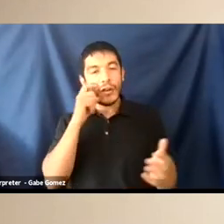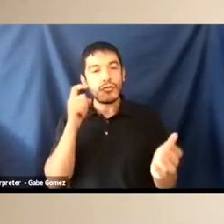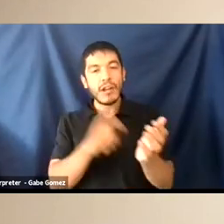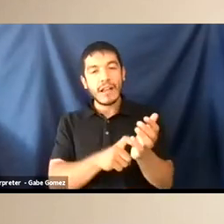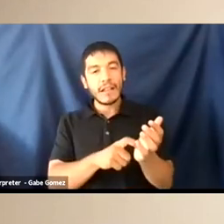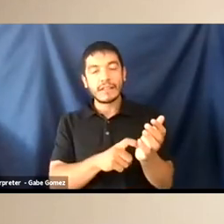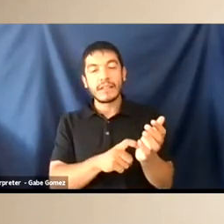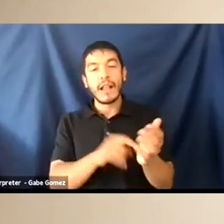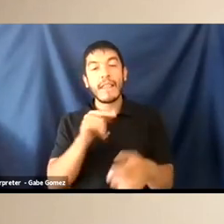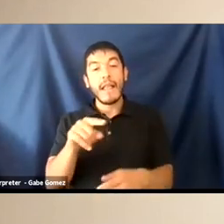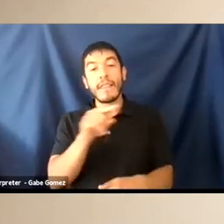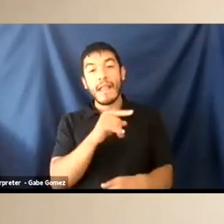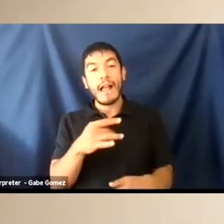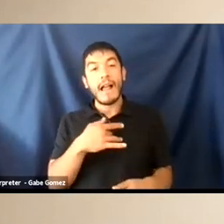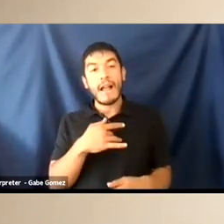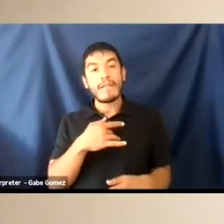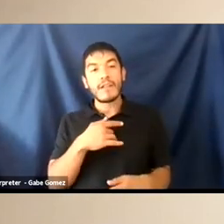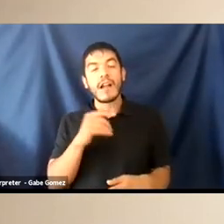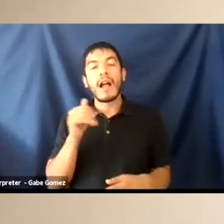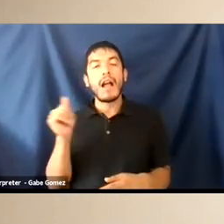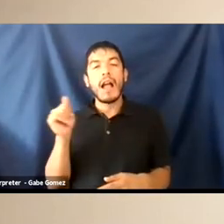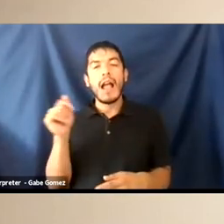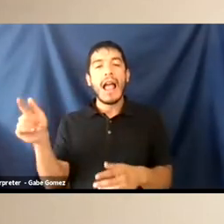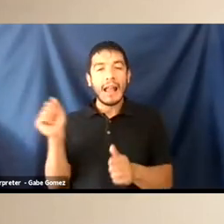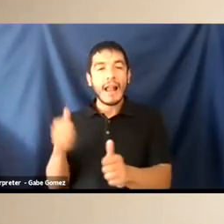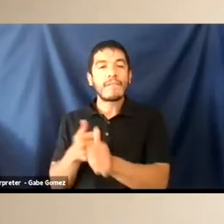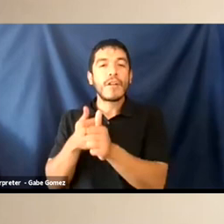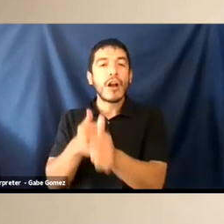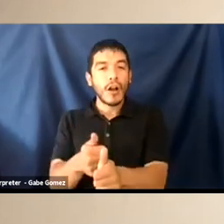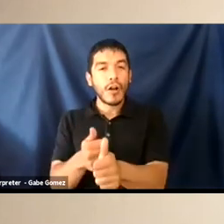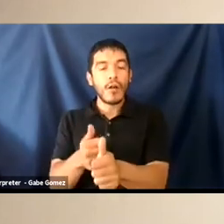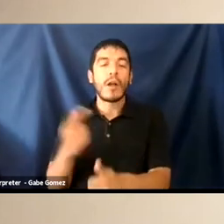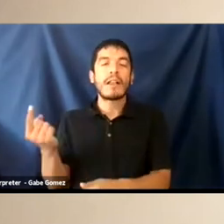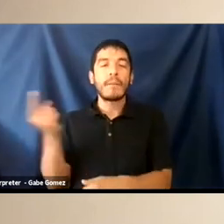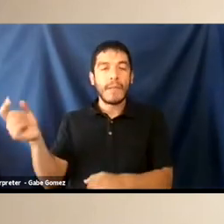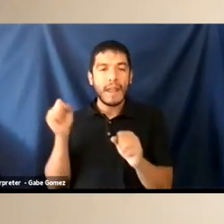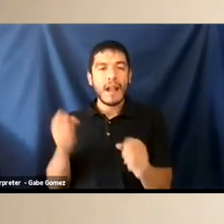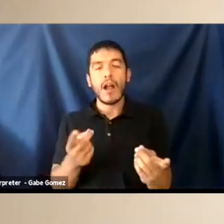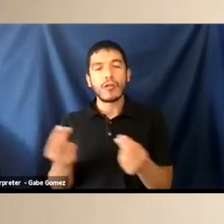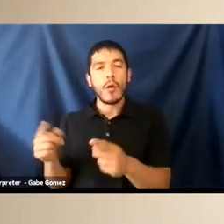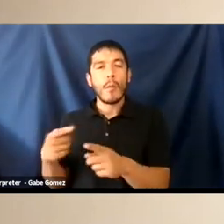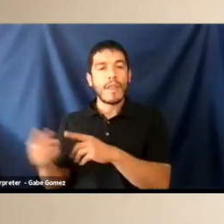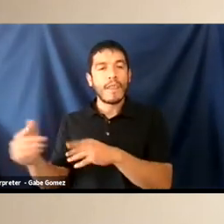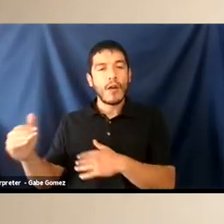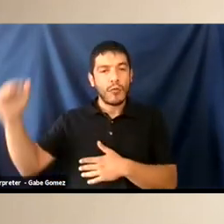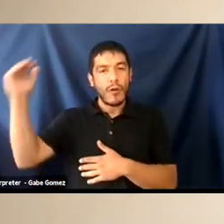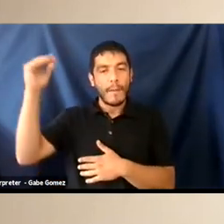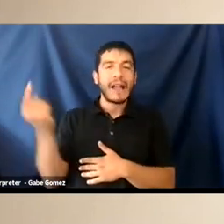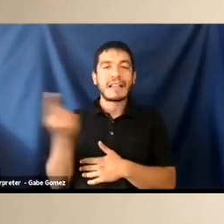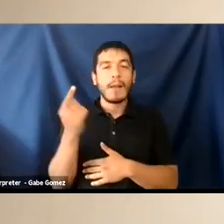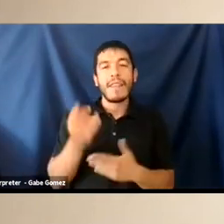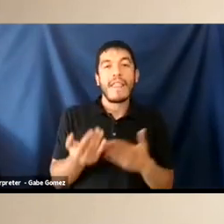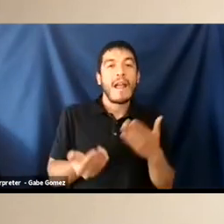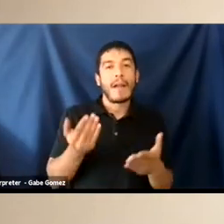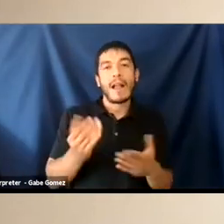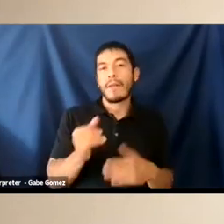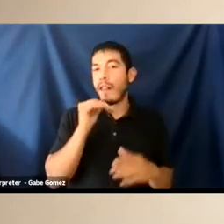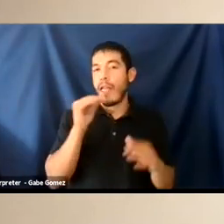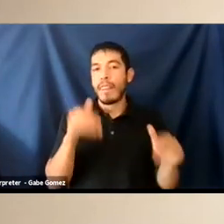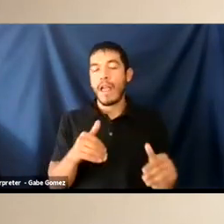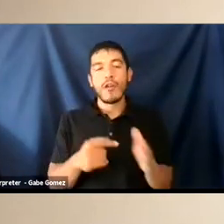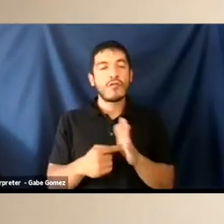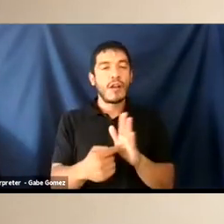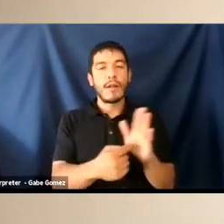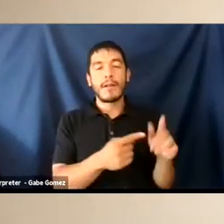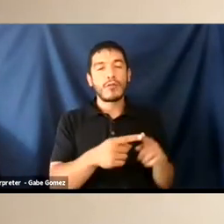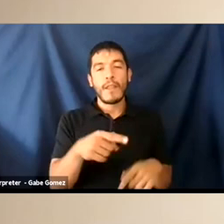recognizing that there is a career path they could follow. There is something that they could do when they grow up, something that maybe that hasn't been represented